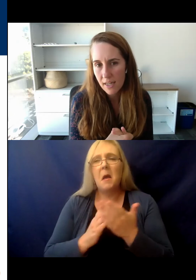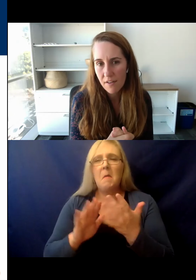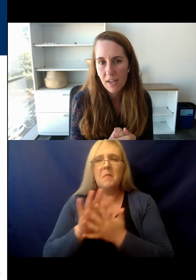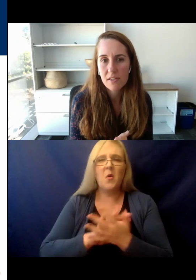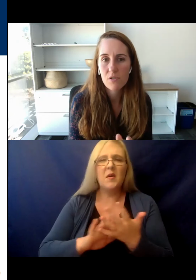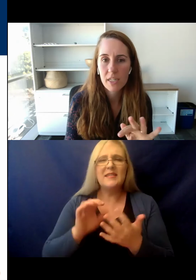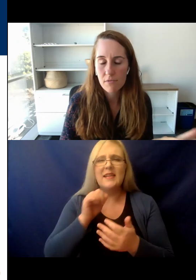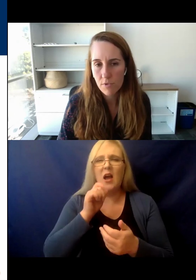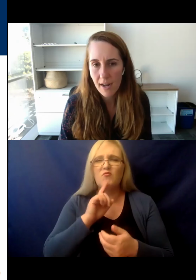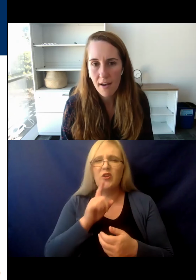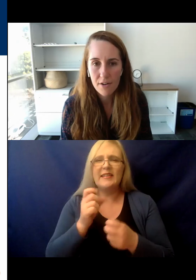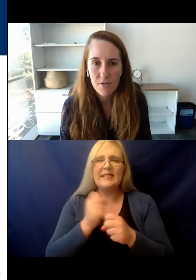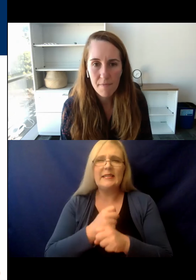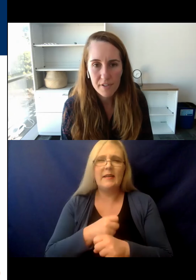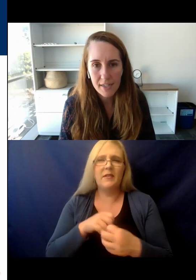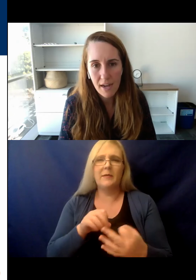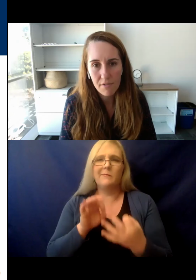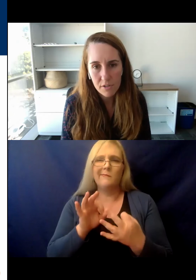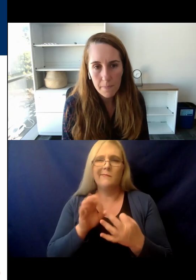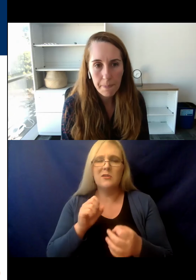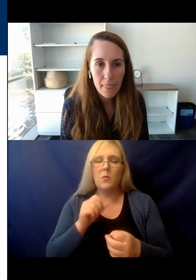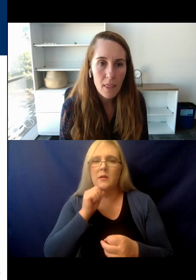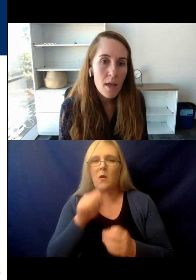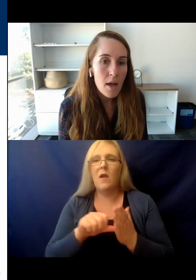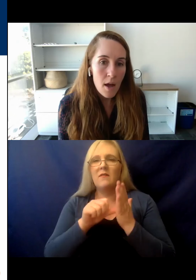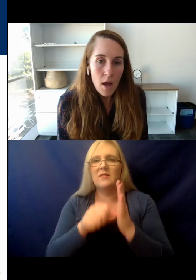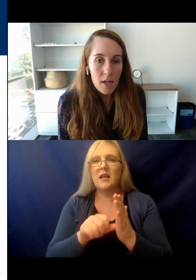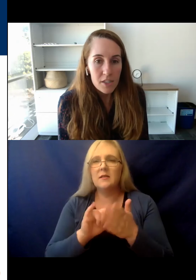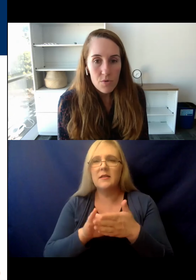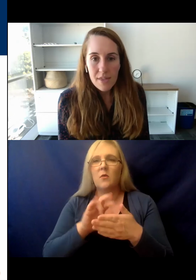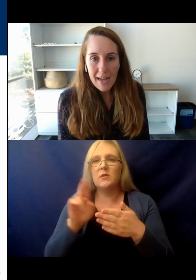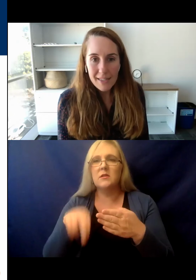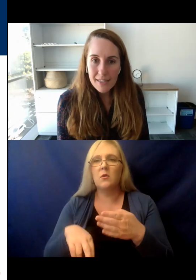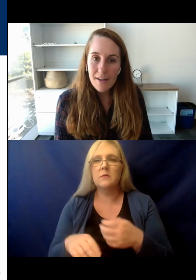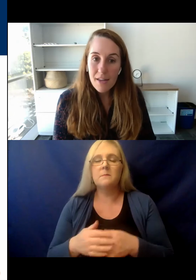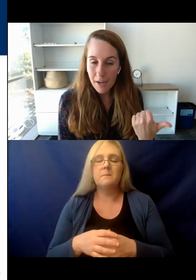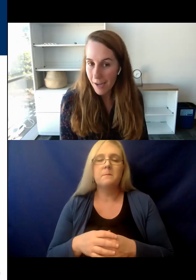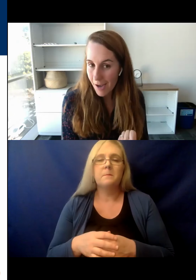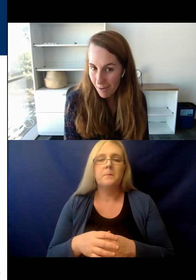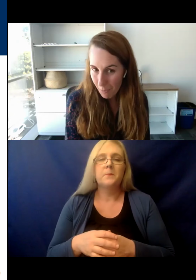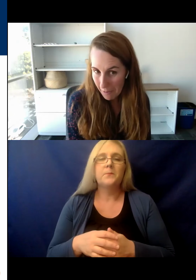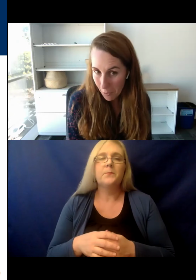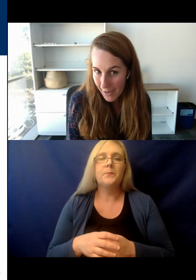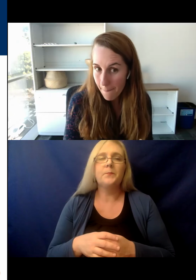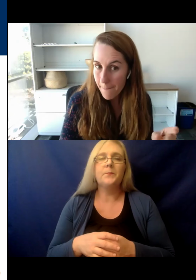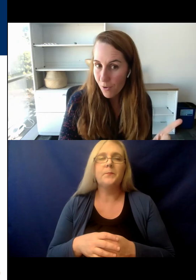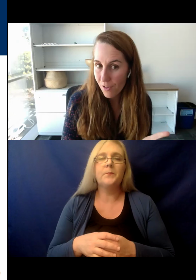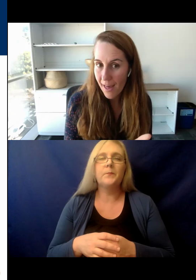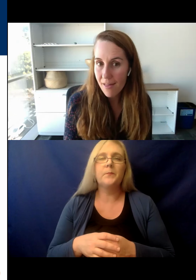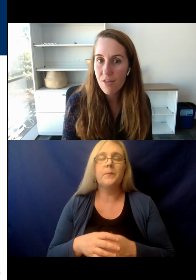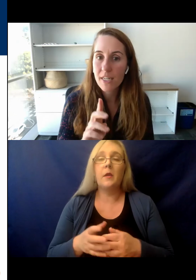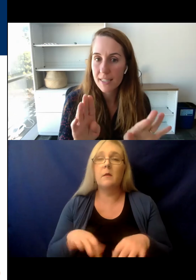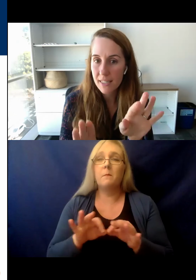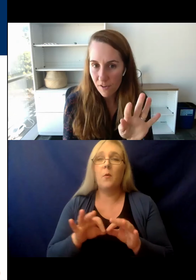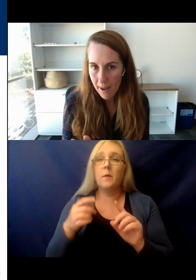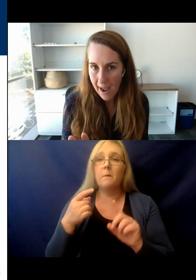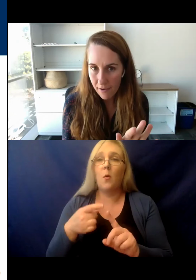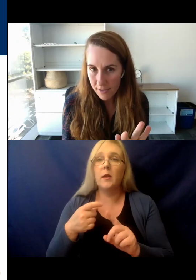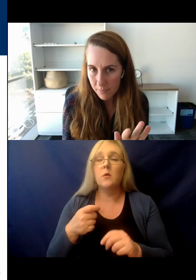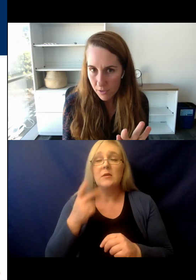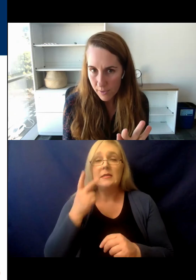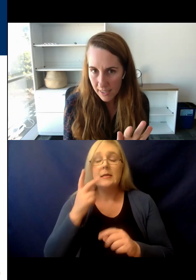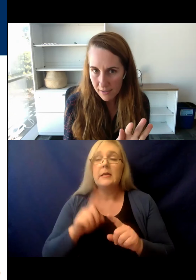statistically significant. So we don't emphasize that result. So that's, I think, an important point, both that we see